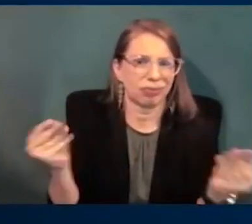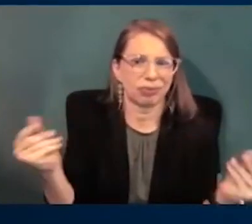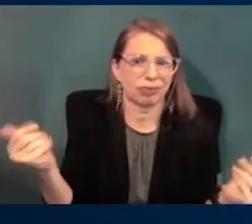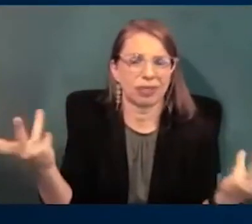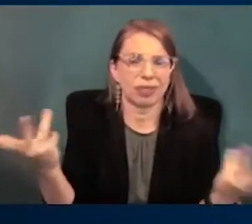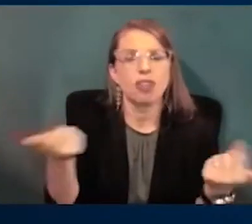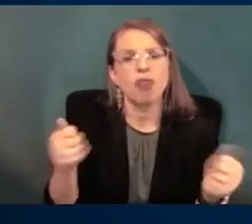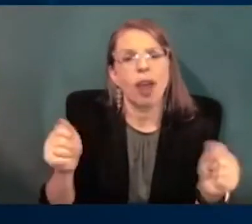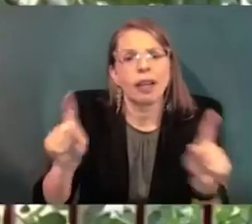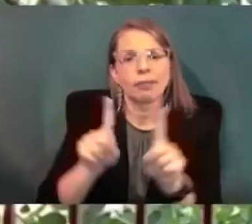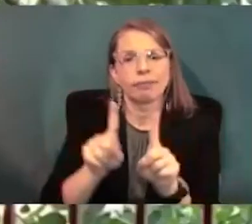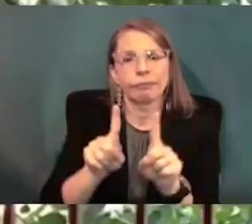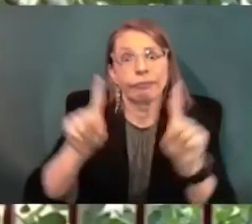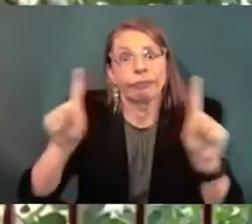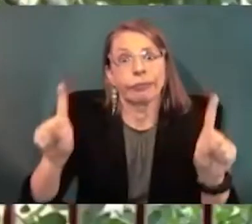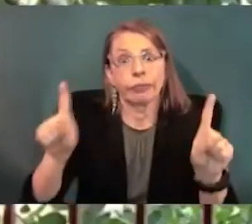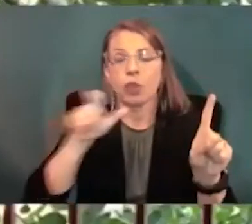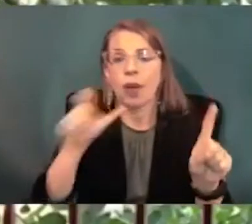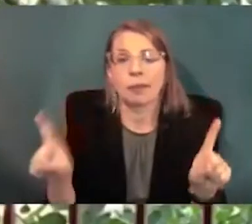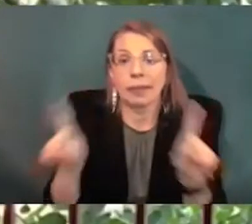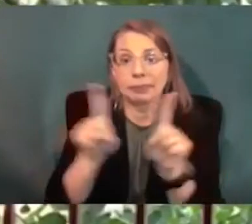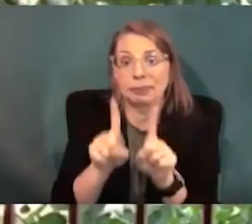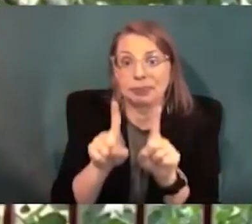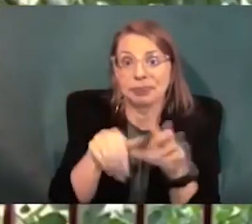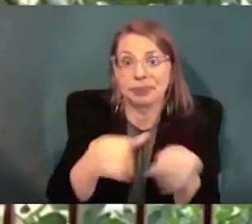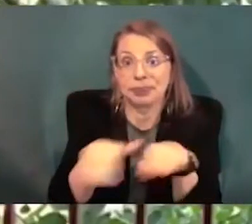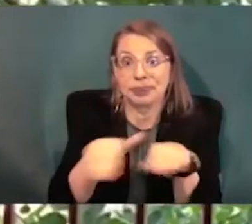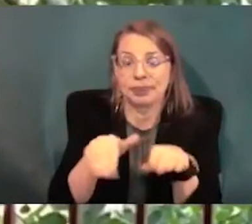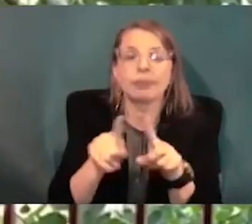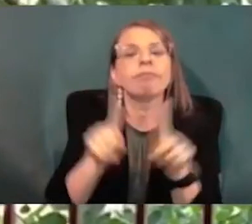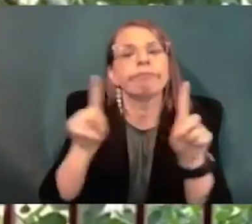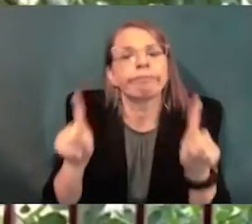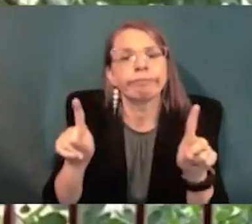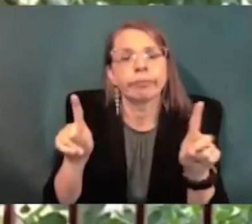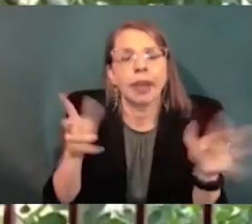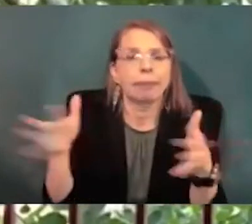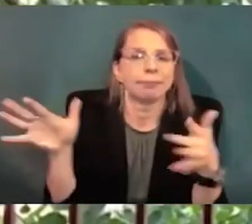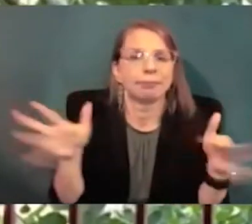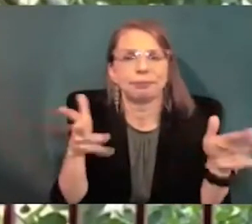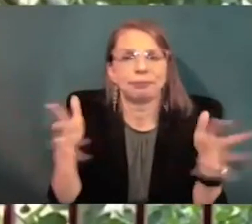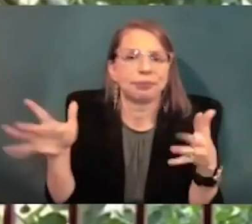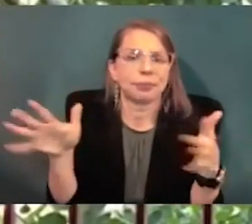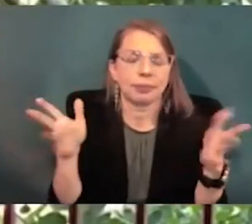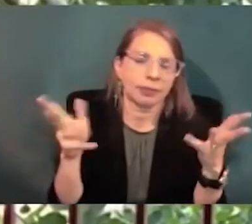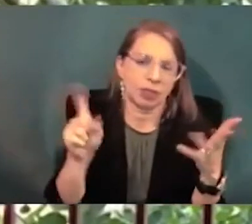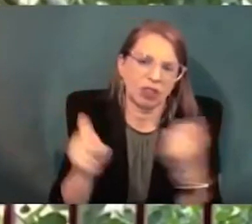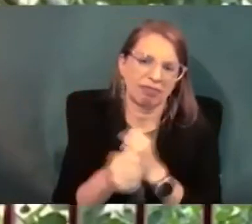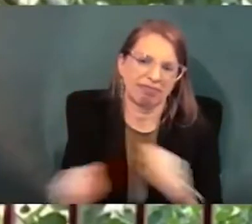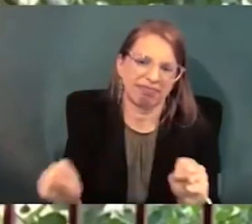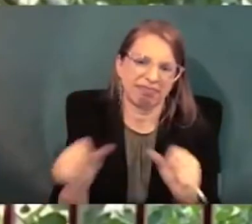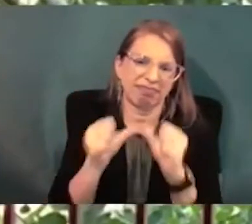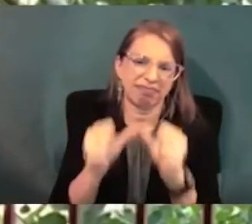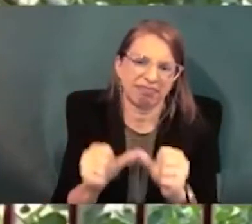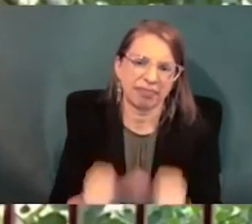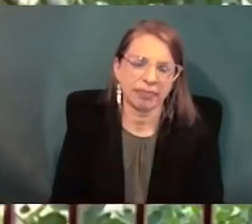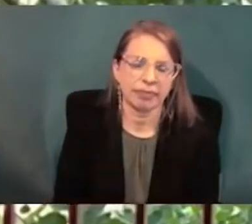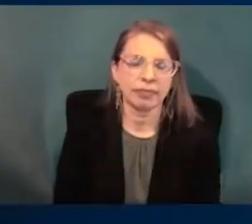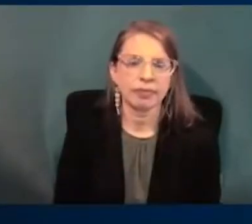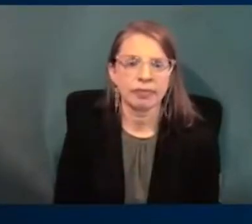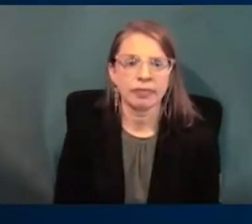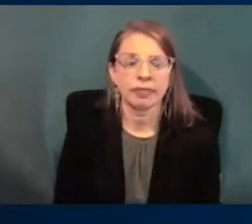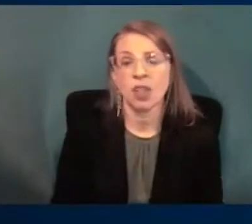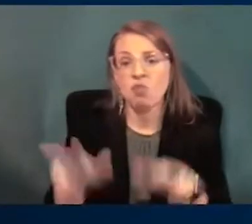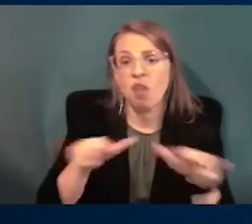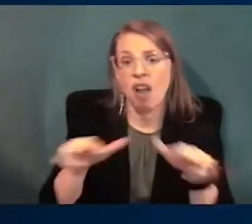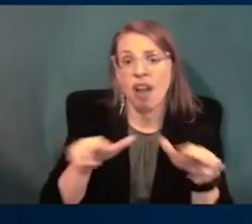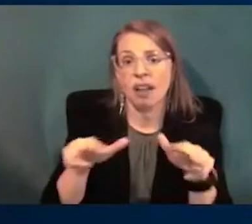separate a little bit. You don't have to be shoulder to shoulder on the walk, and I think with the turbulent airflow outdoor, you should be safe. Yeah, and you're walking, so you're creating your own